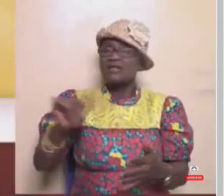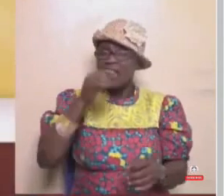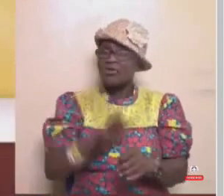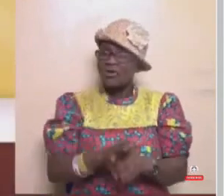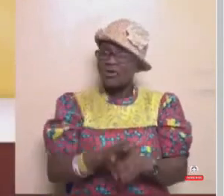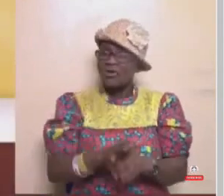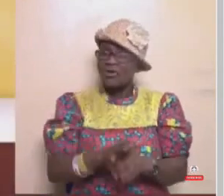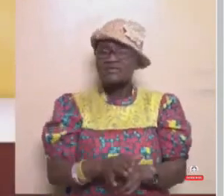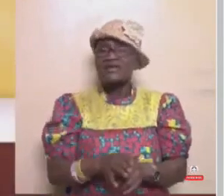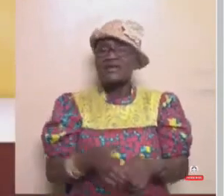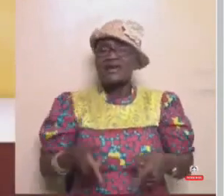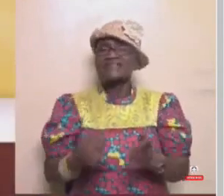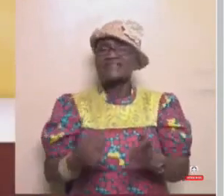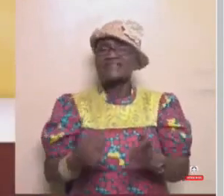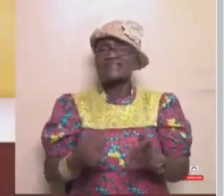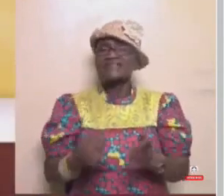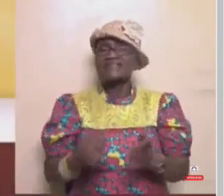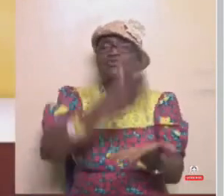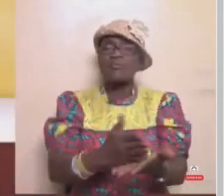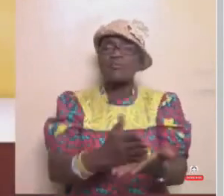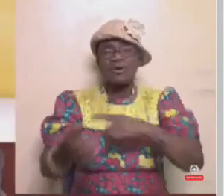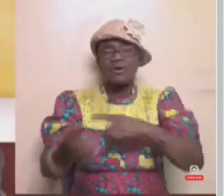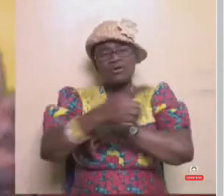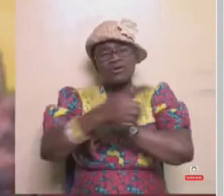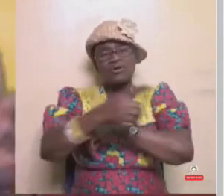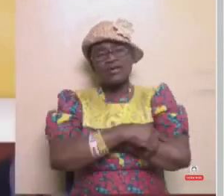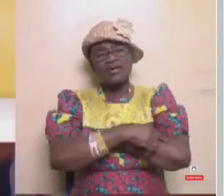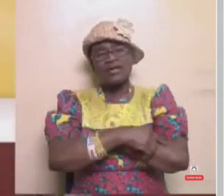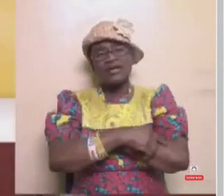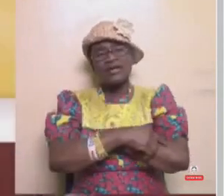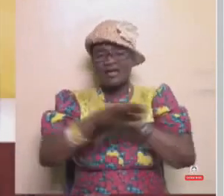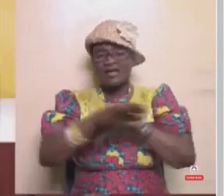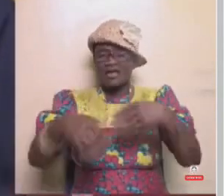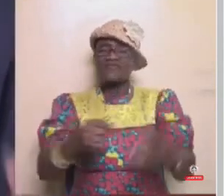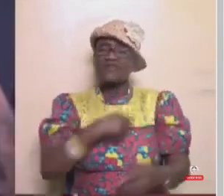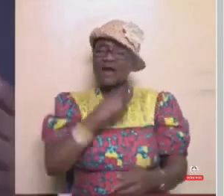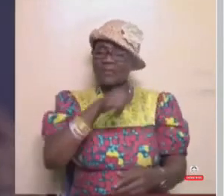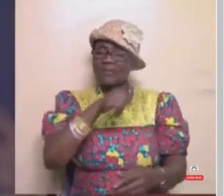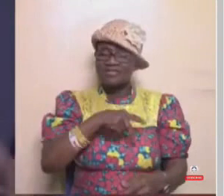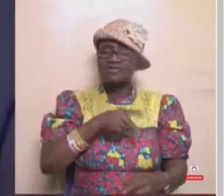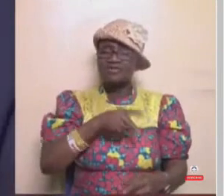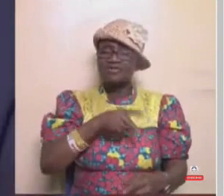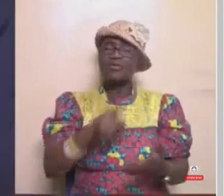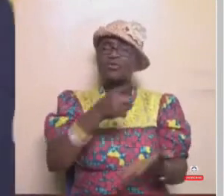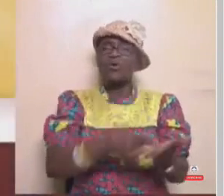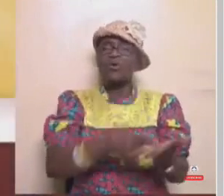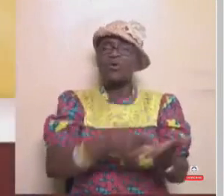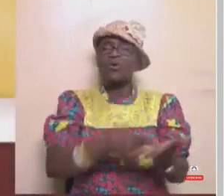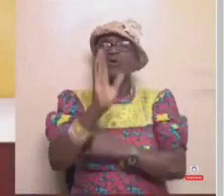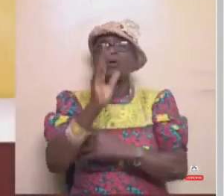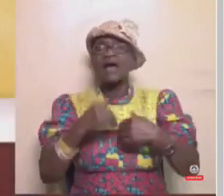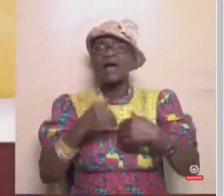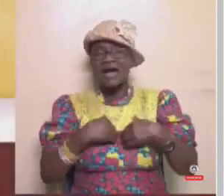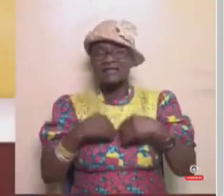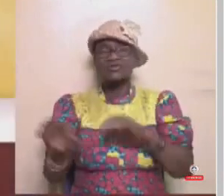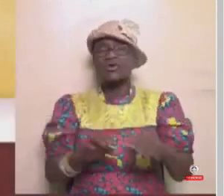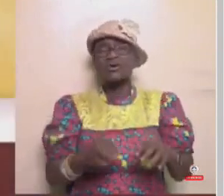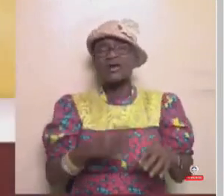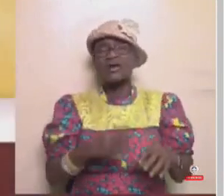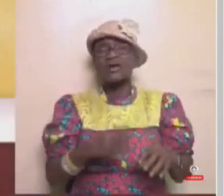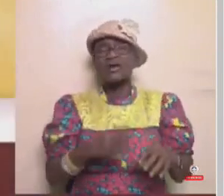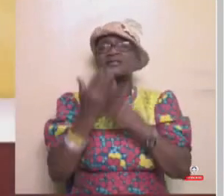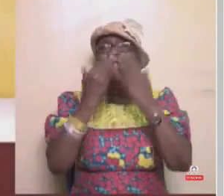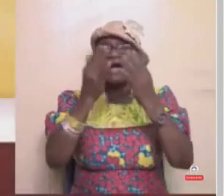of appreciation. To give appreciation to what God has done and to thank him in advance for that which he has to